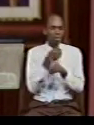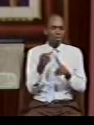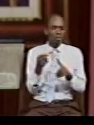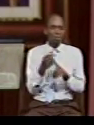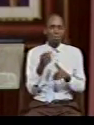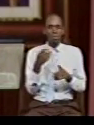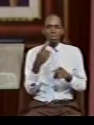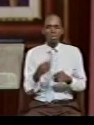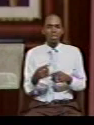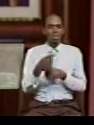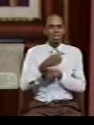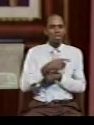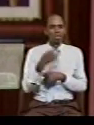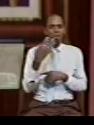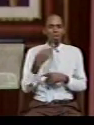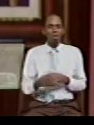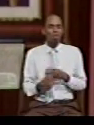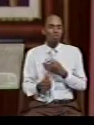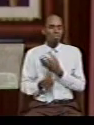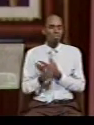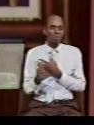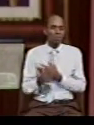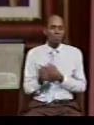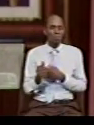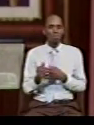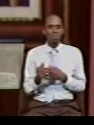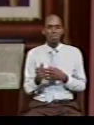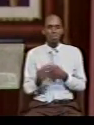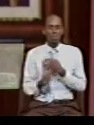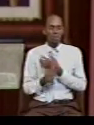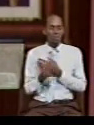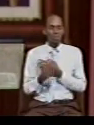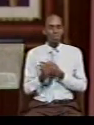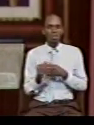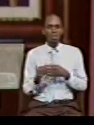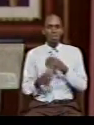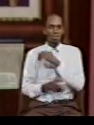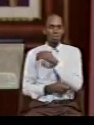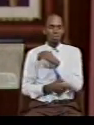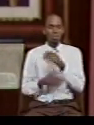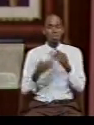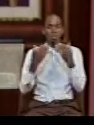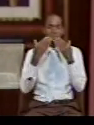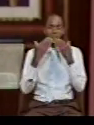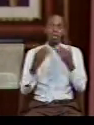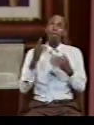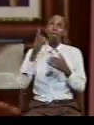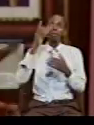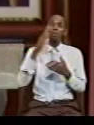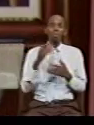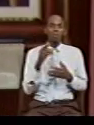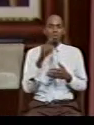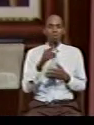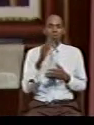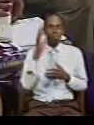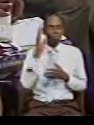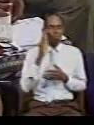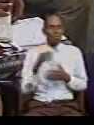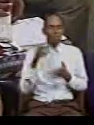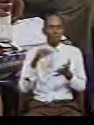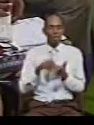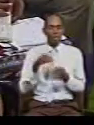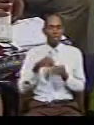of terrible, terrible temptation. Thank God you will stand in the evil